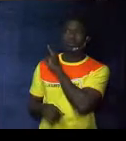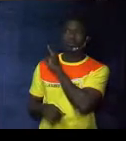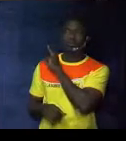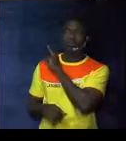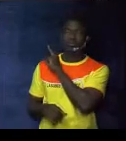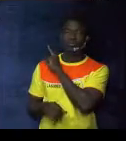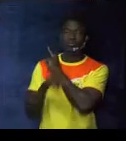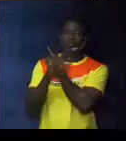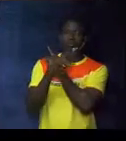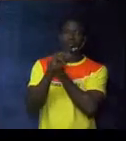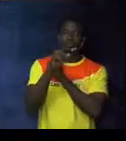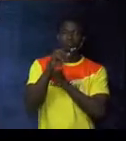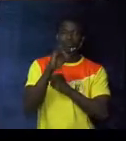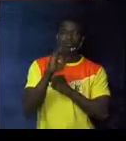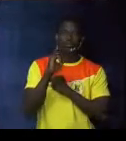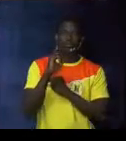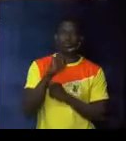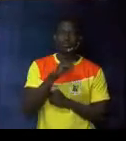Okay?